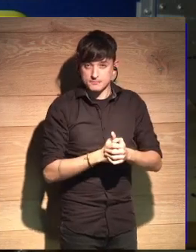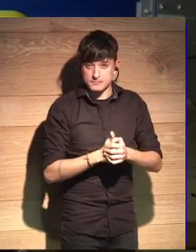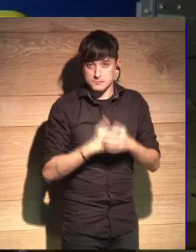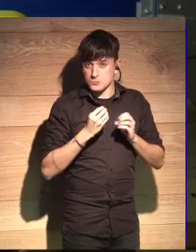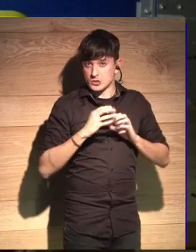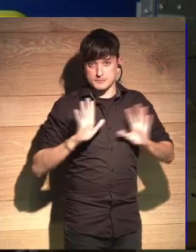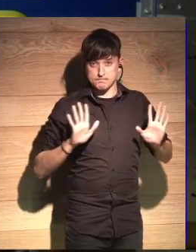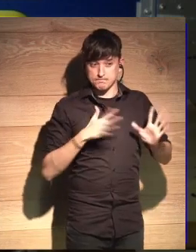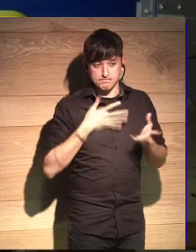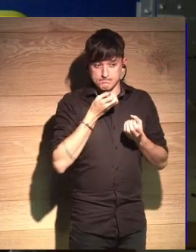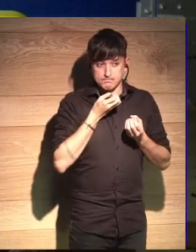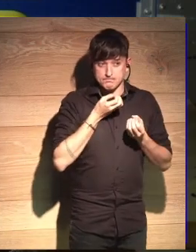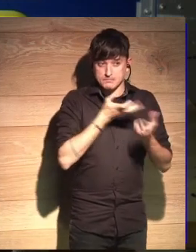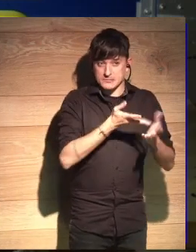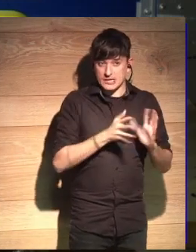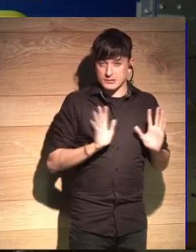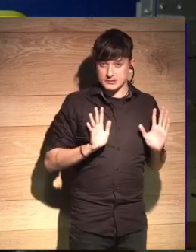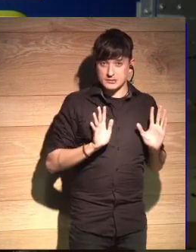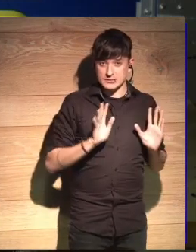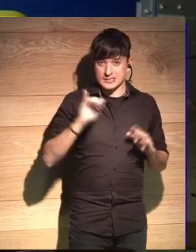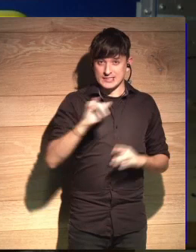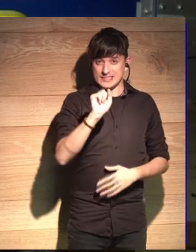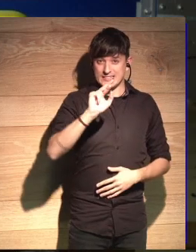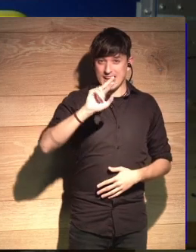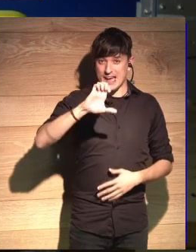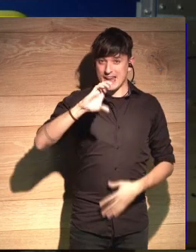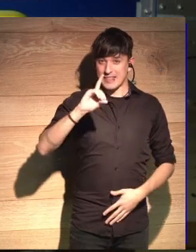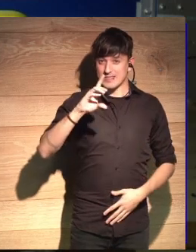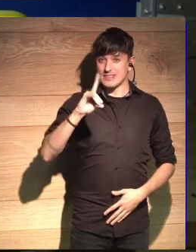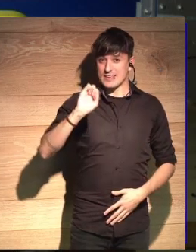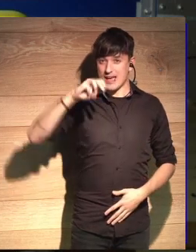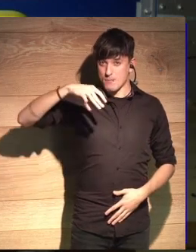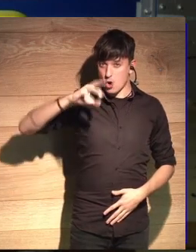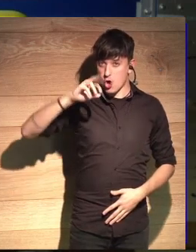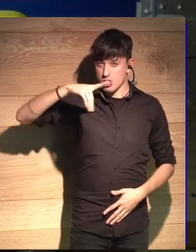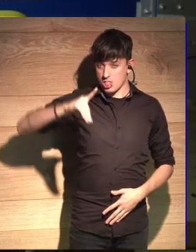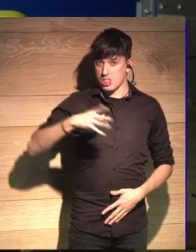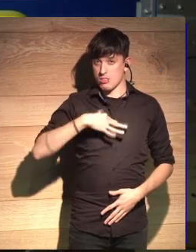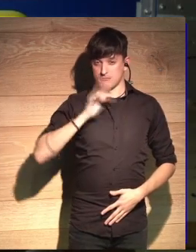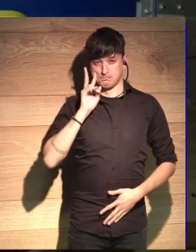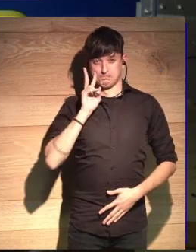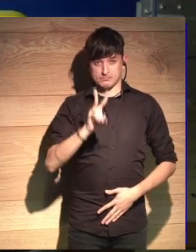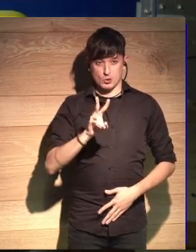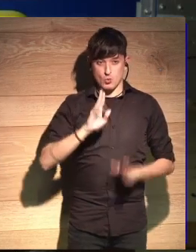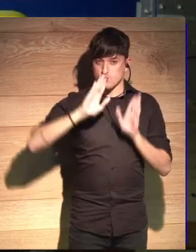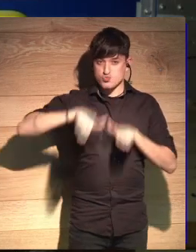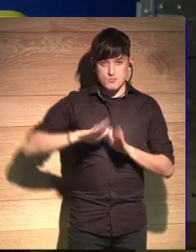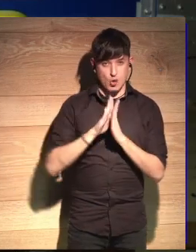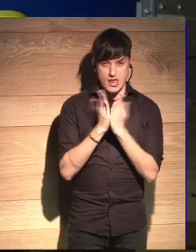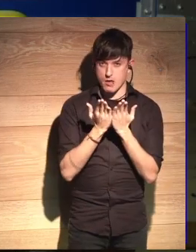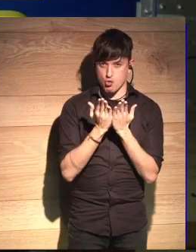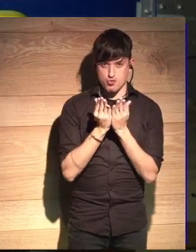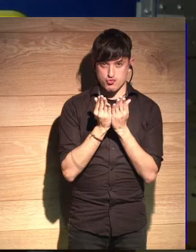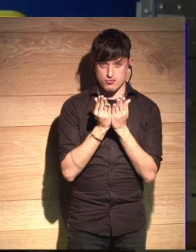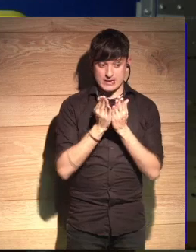improvement of society. We believe that technology can lead to a better future. I'm going to devote a few words to describe and define Jared Diamond. You've seen